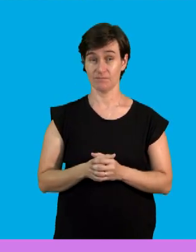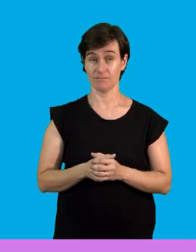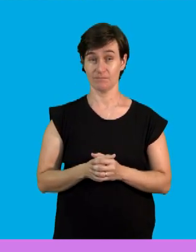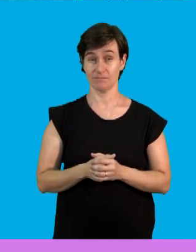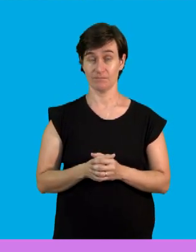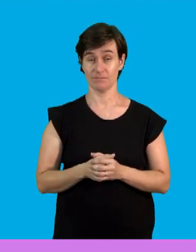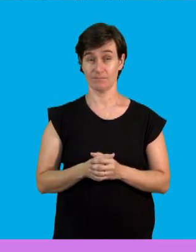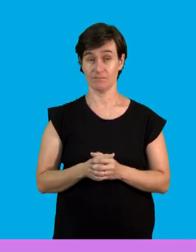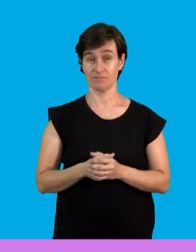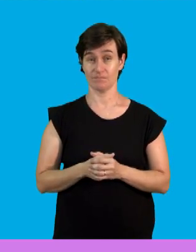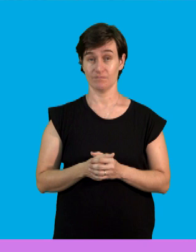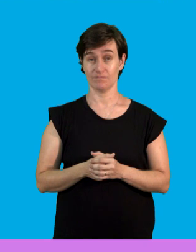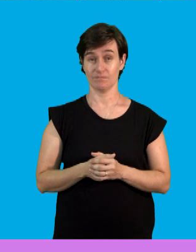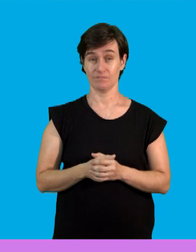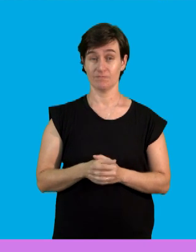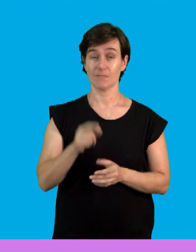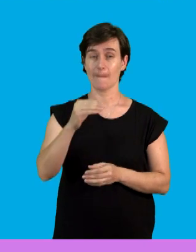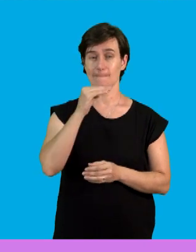divided by 50,